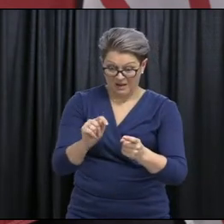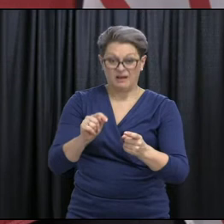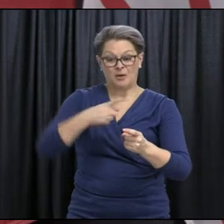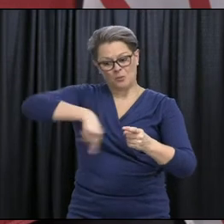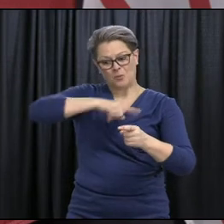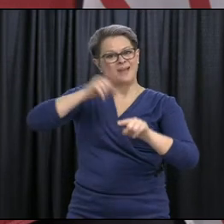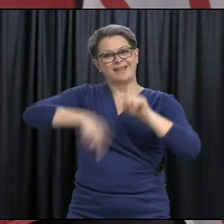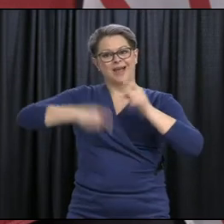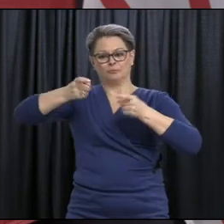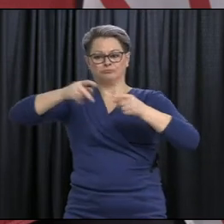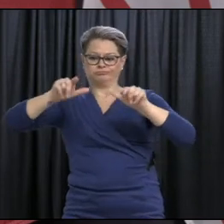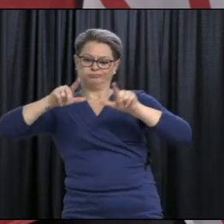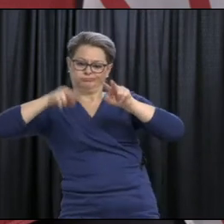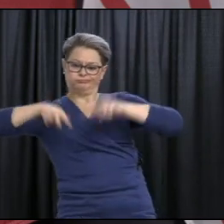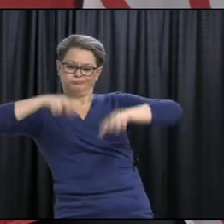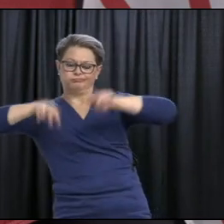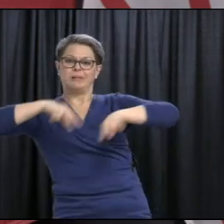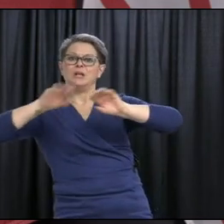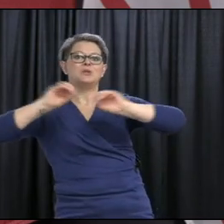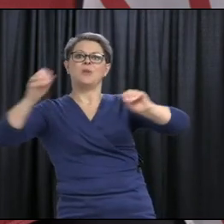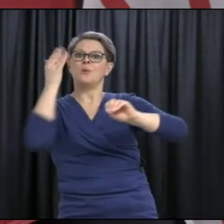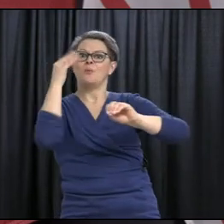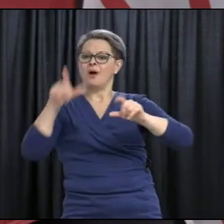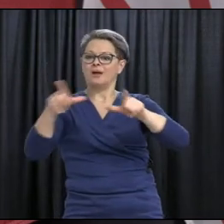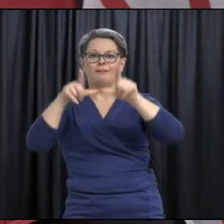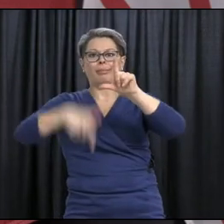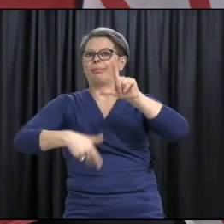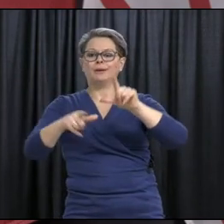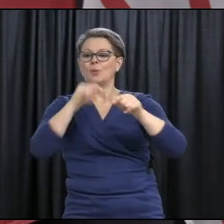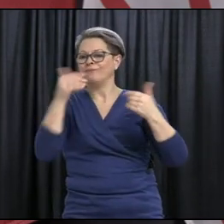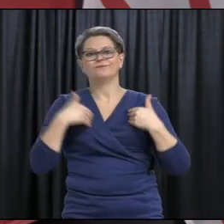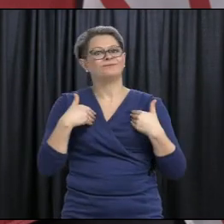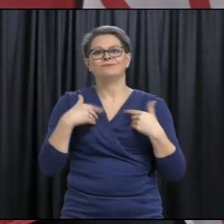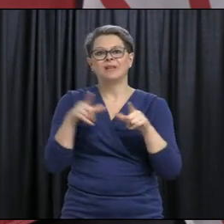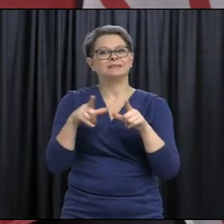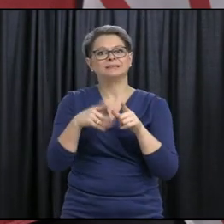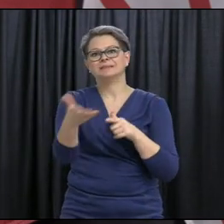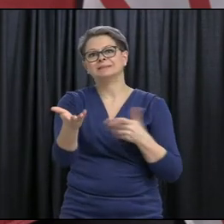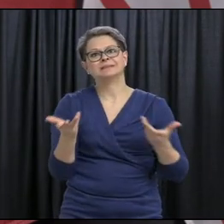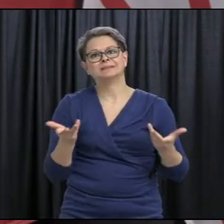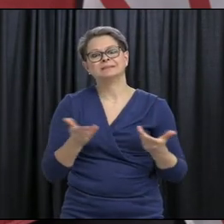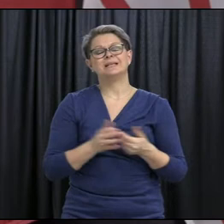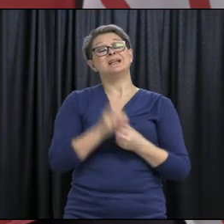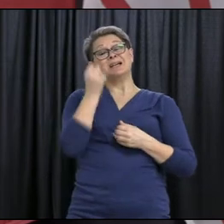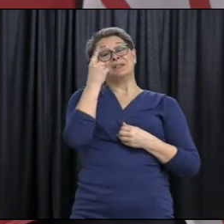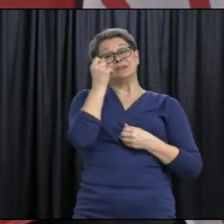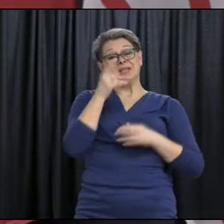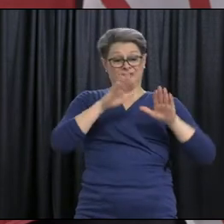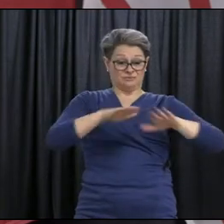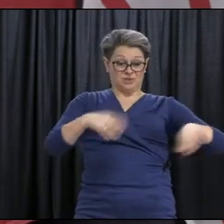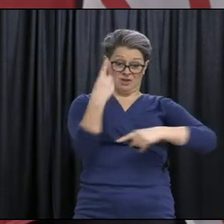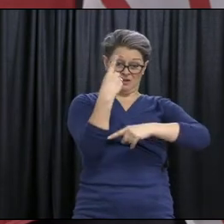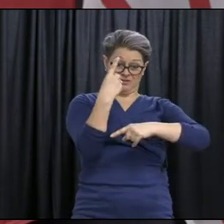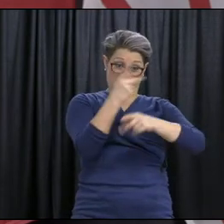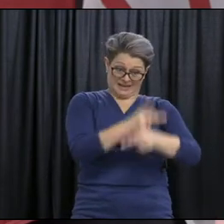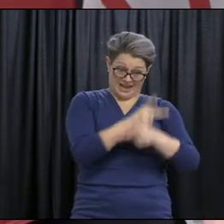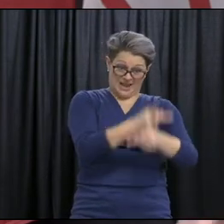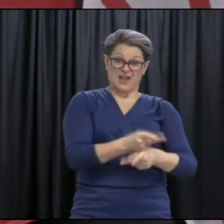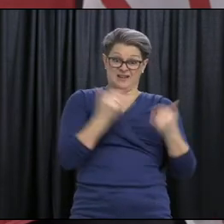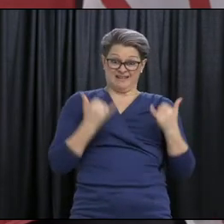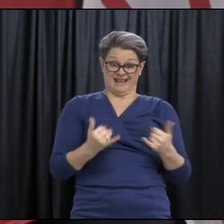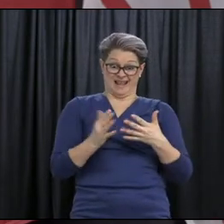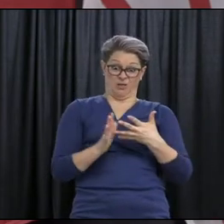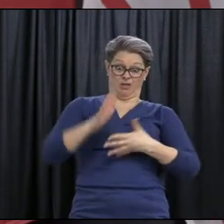oversight. In closing, I will say this, that while there is no perfect solution to childcare in this